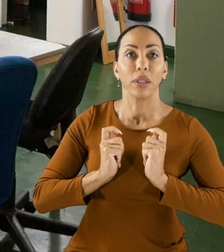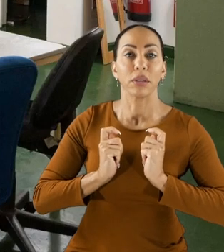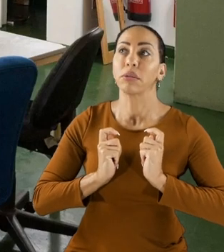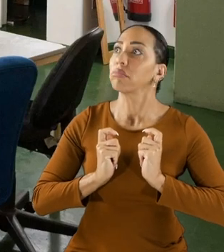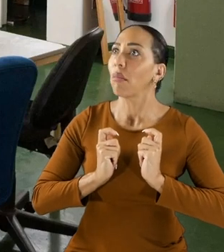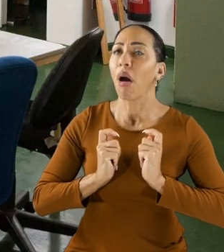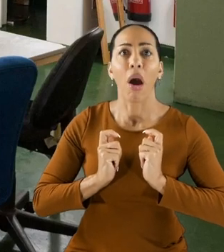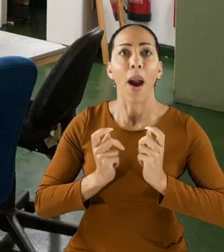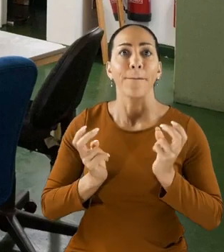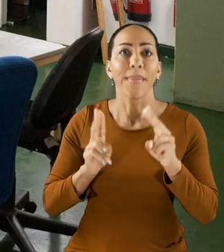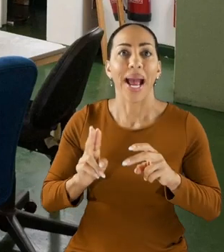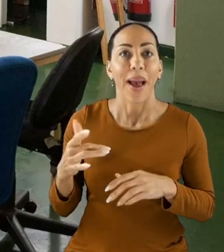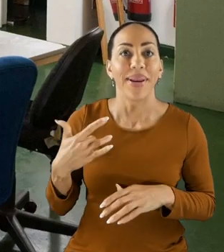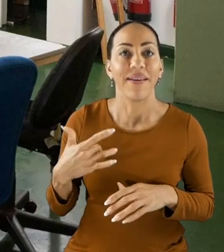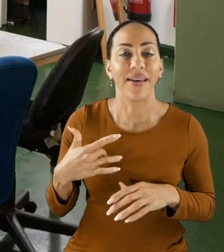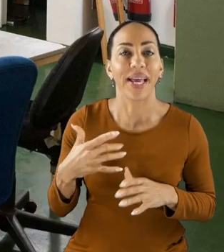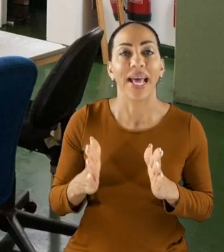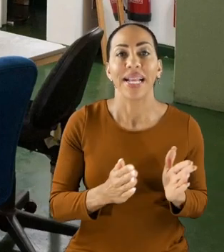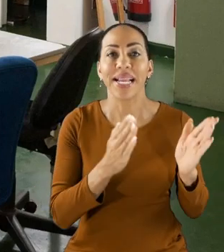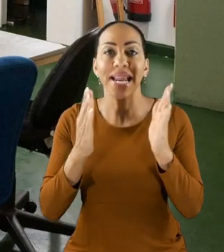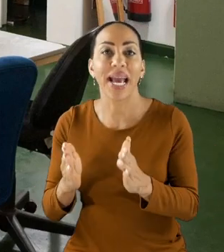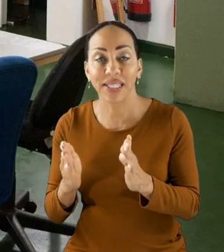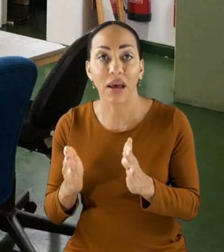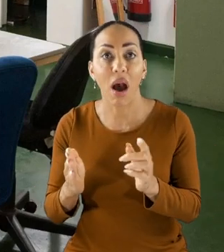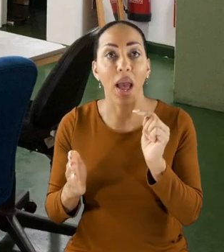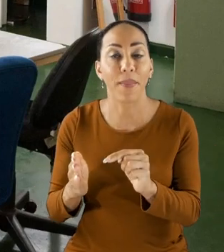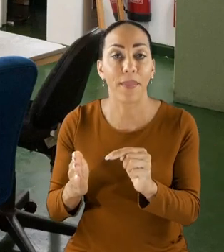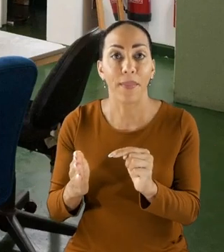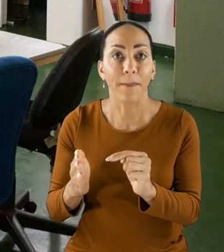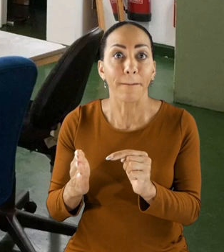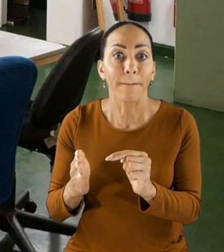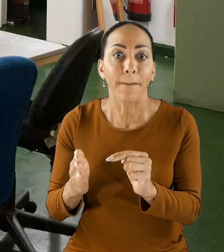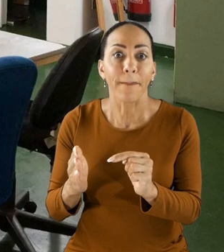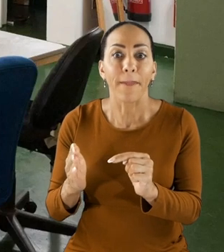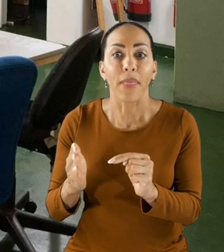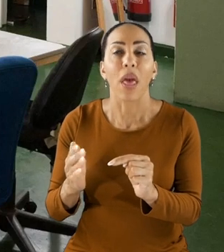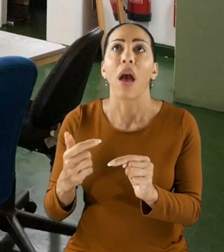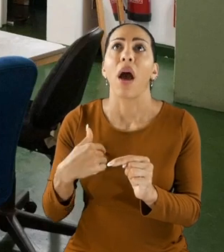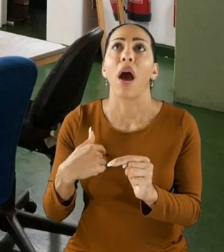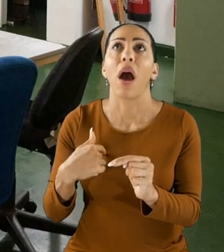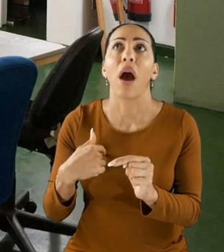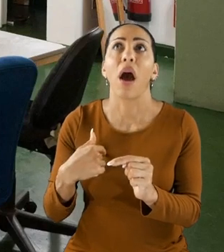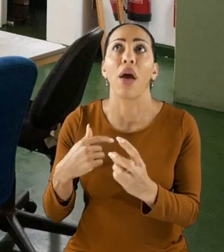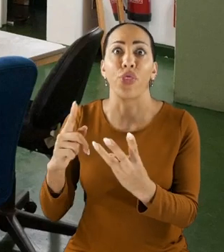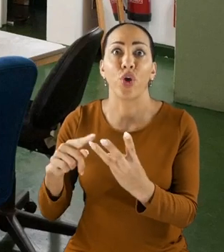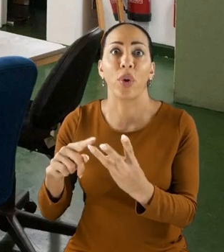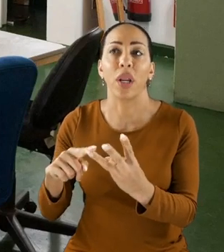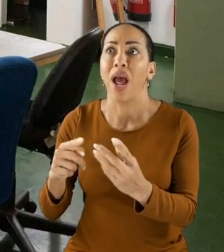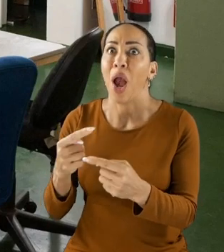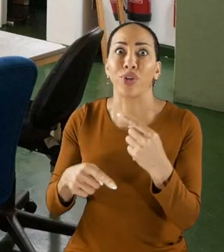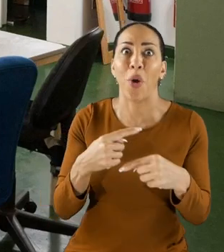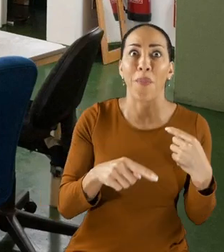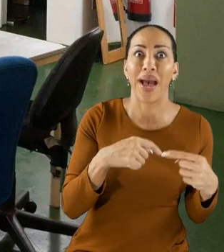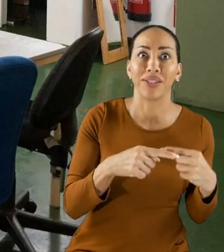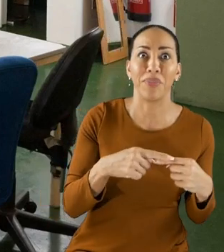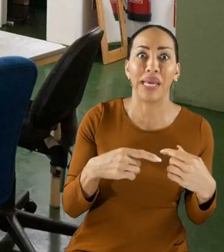getting on with life. But by the time I was next developing it, I was back a lot closer to the first situation. And then by the time I was